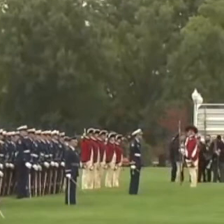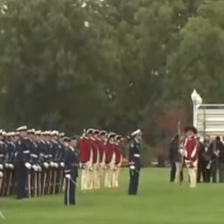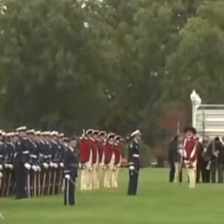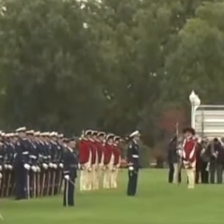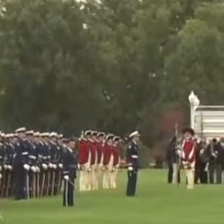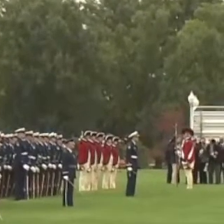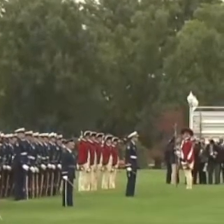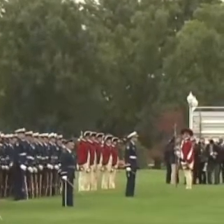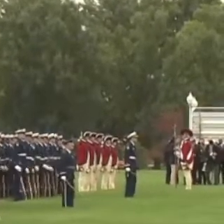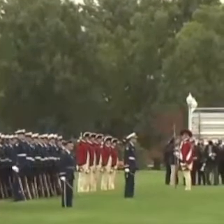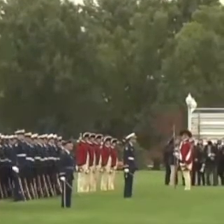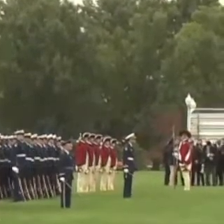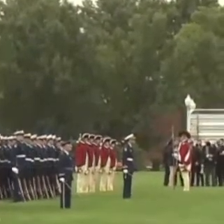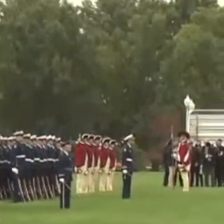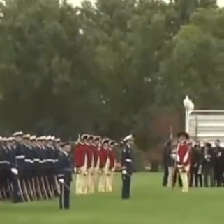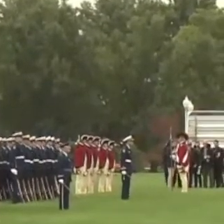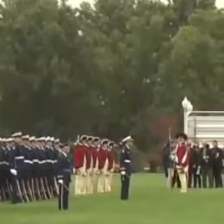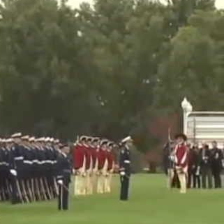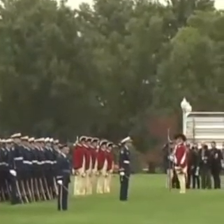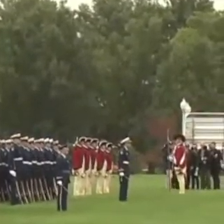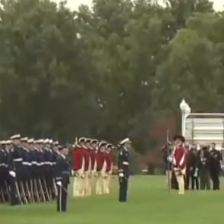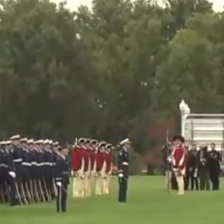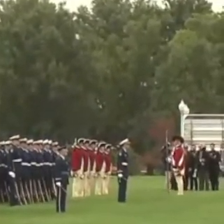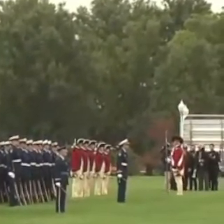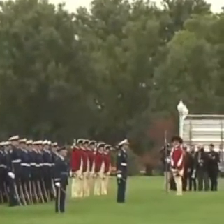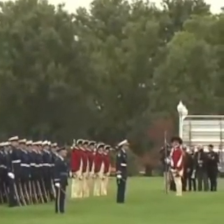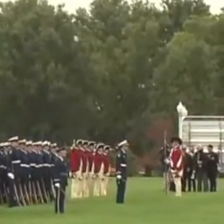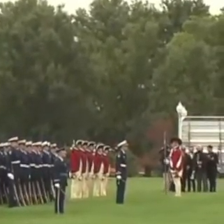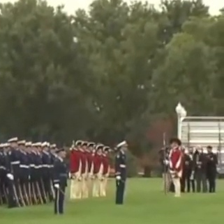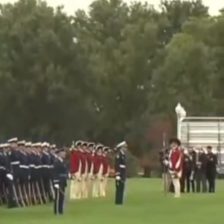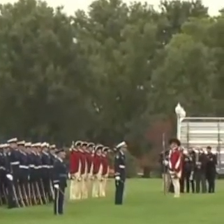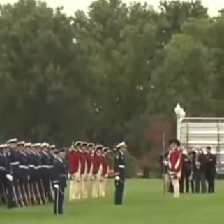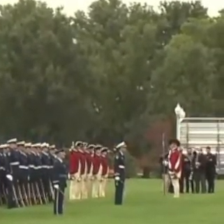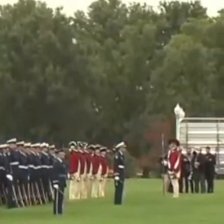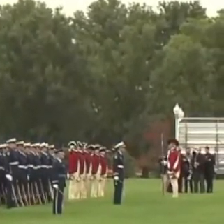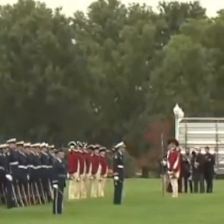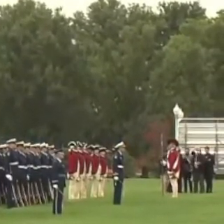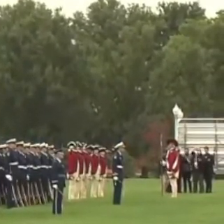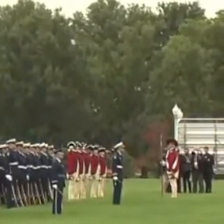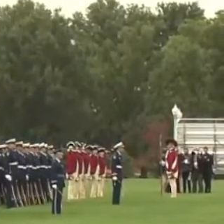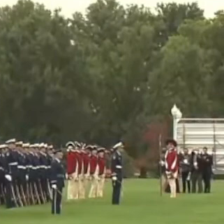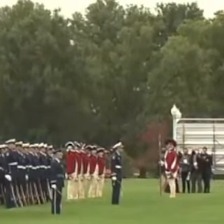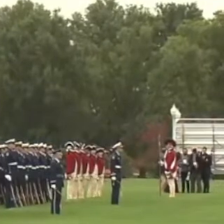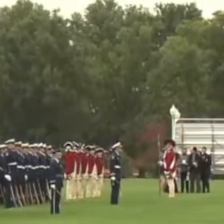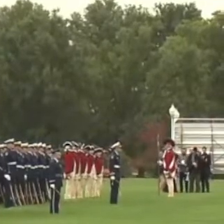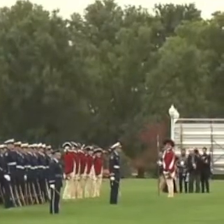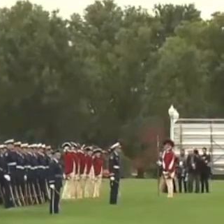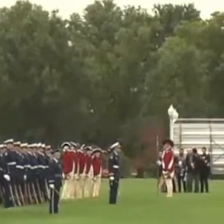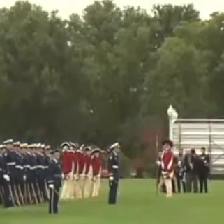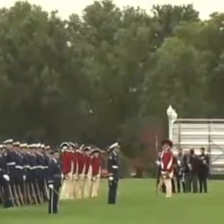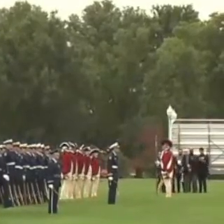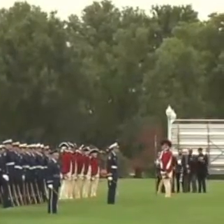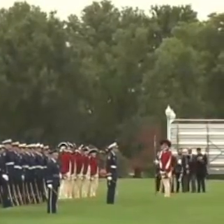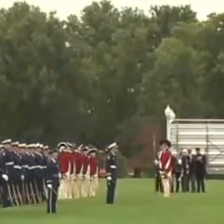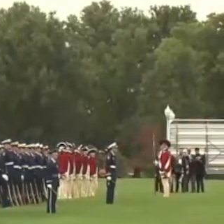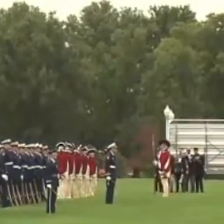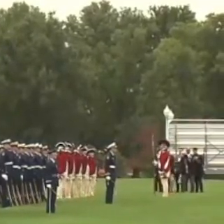Attend her. Come. Right shoulder. Pull.